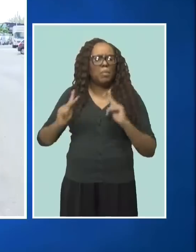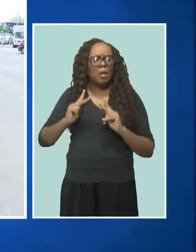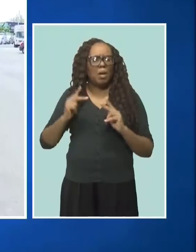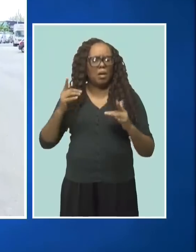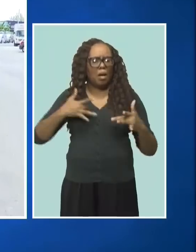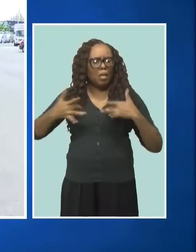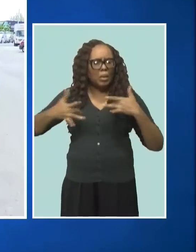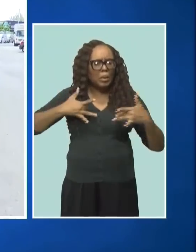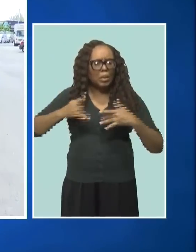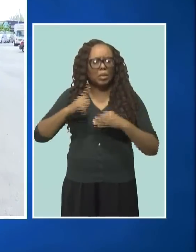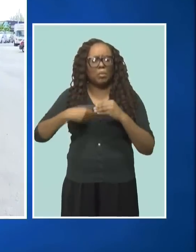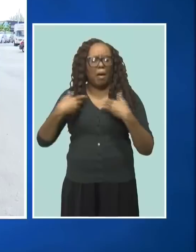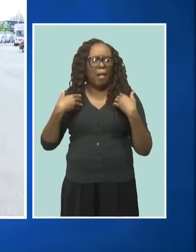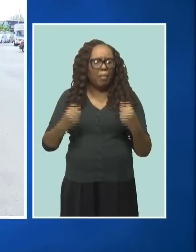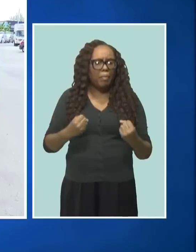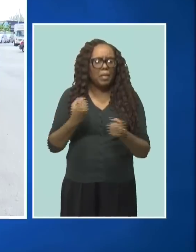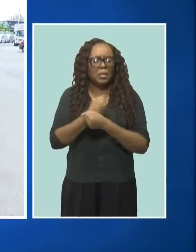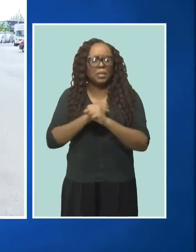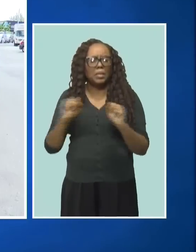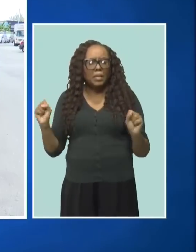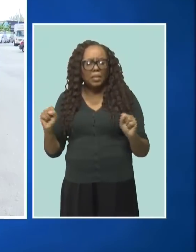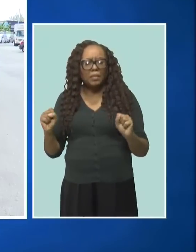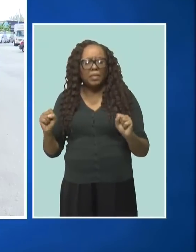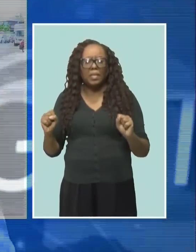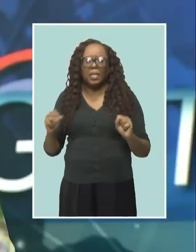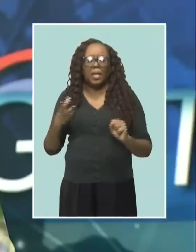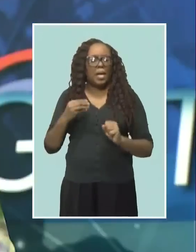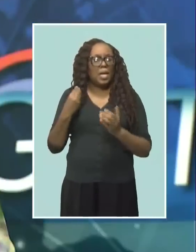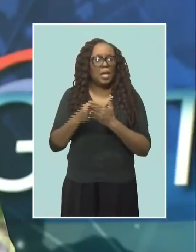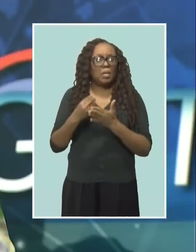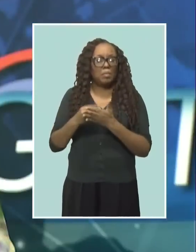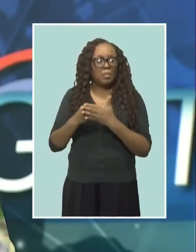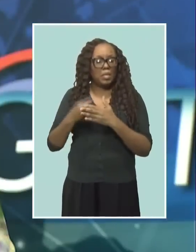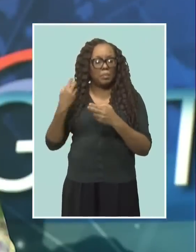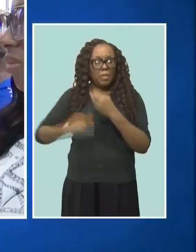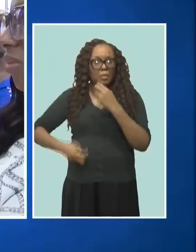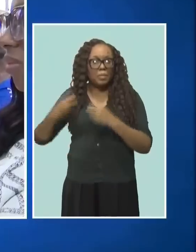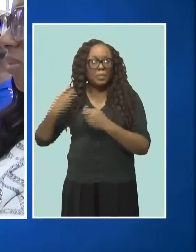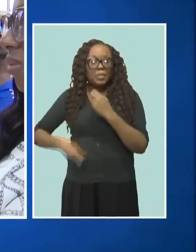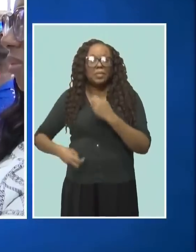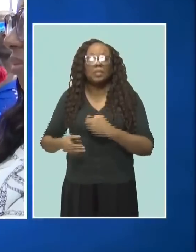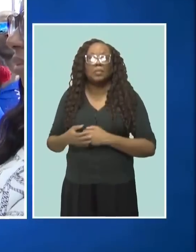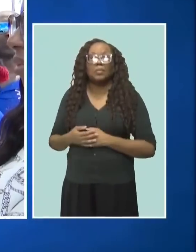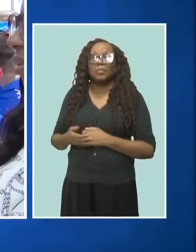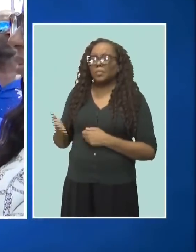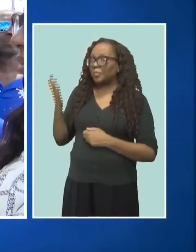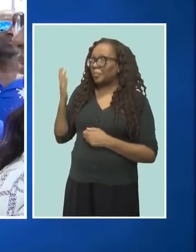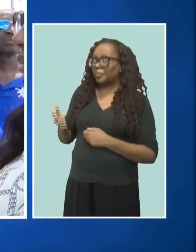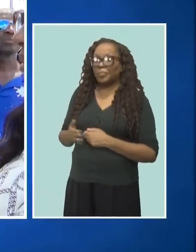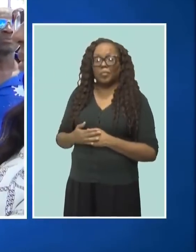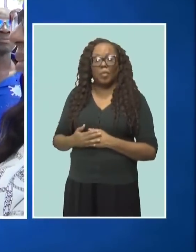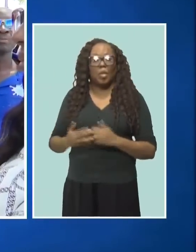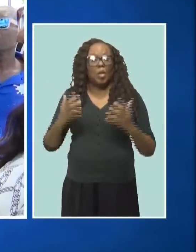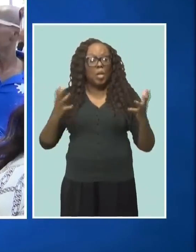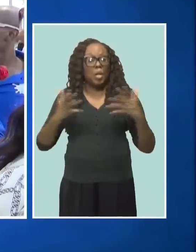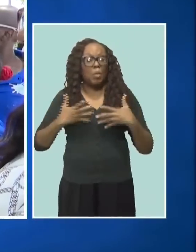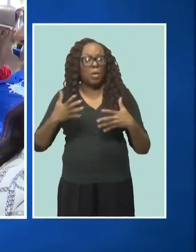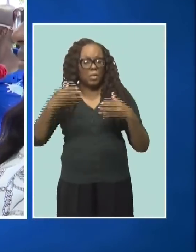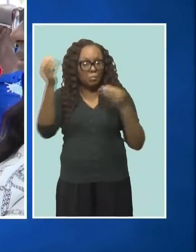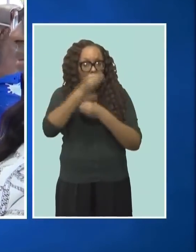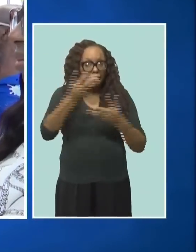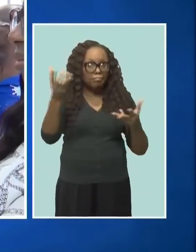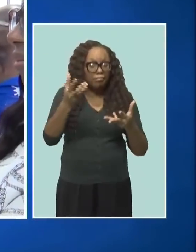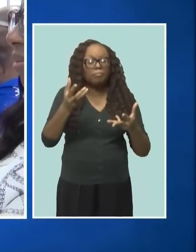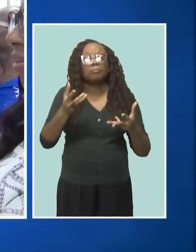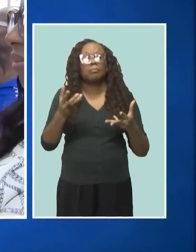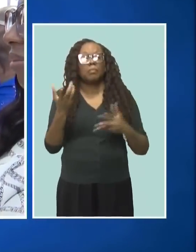and safety issues, as well as a breakdown in wage negotiations. One of the issues that we want to make sure that the public is aware of is that